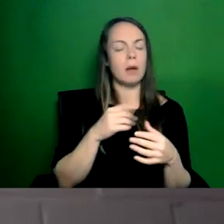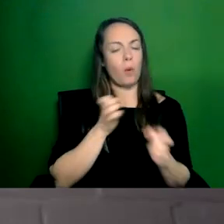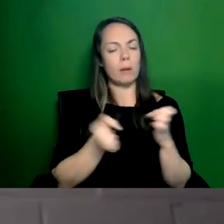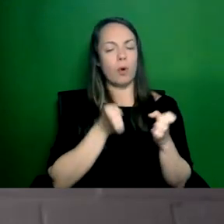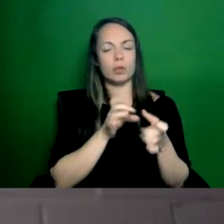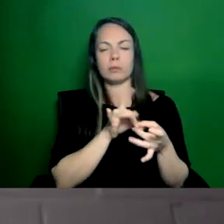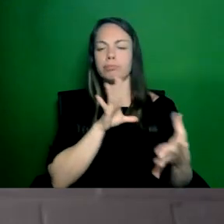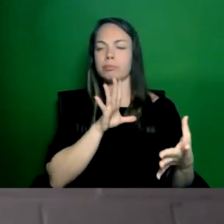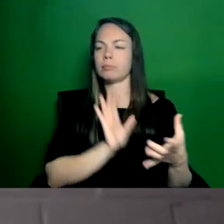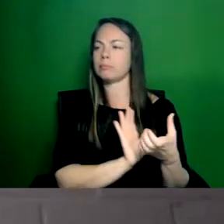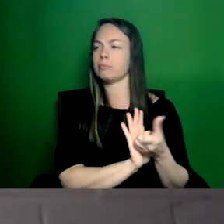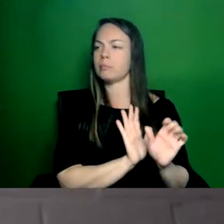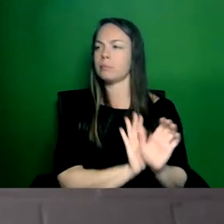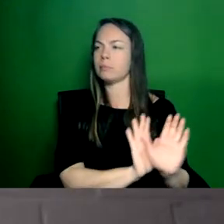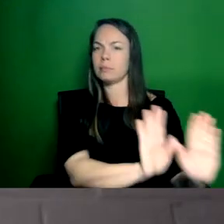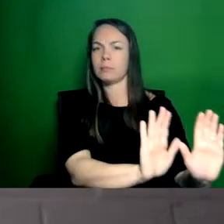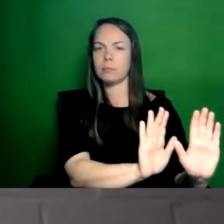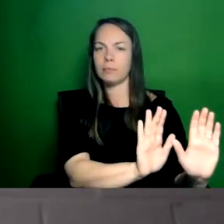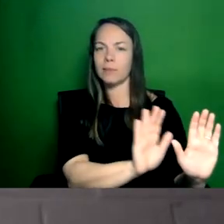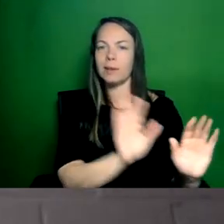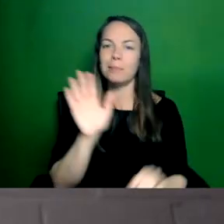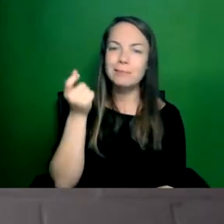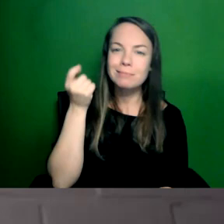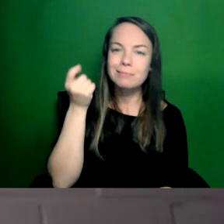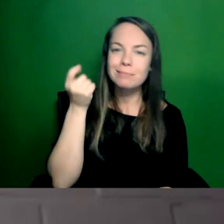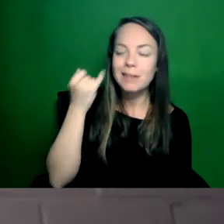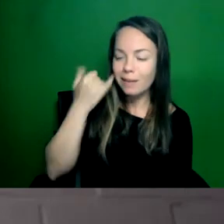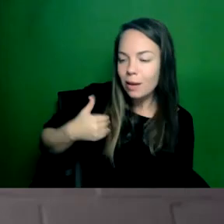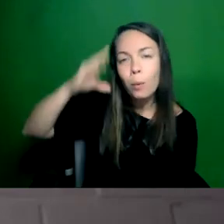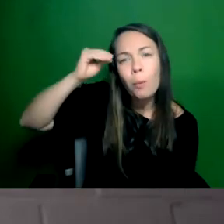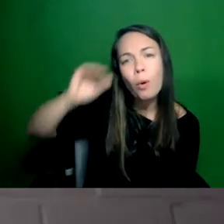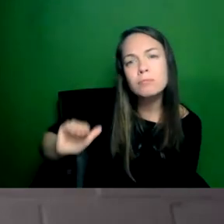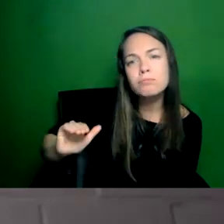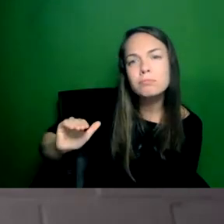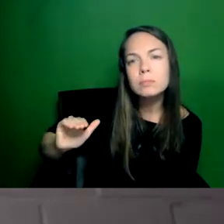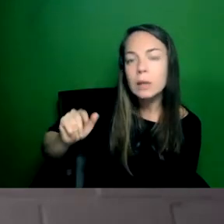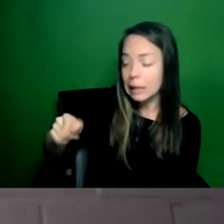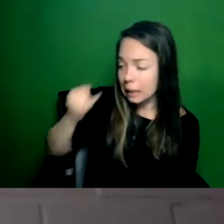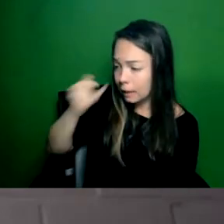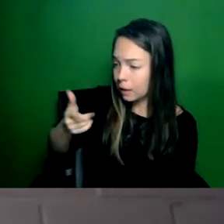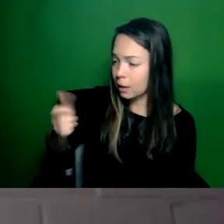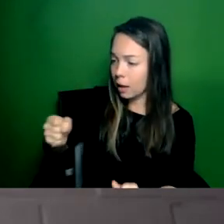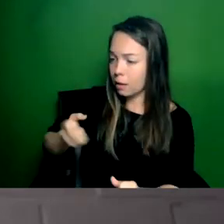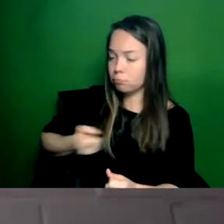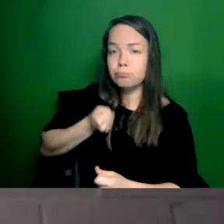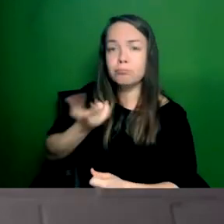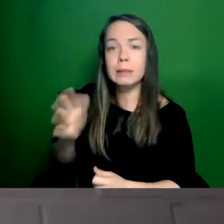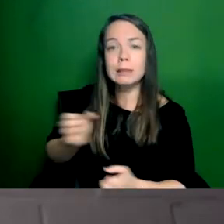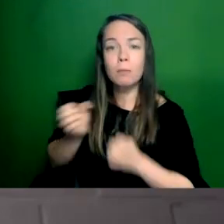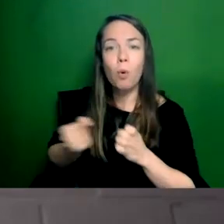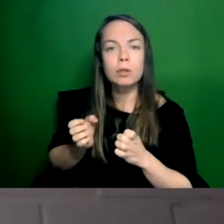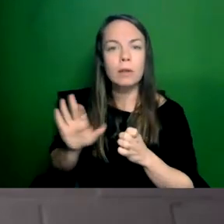things. And so when you have a young boy who's able to display those type of feelings at that age, he's